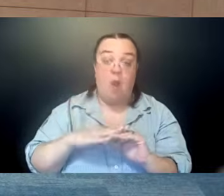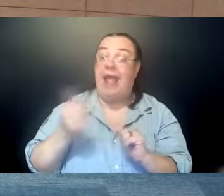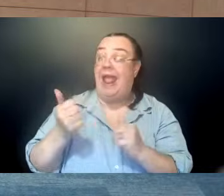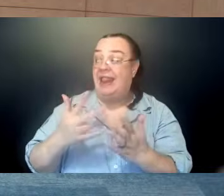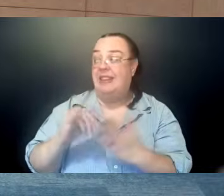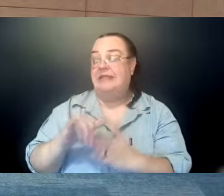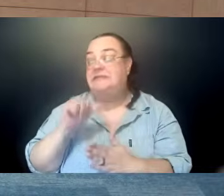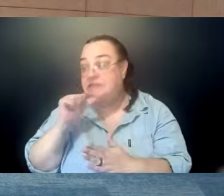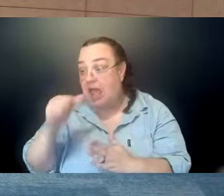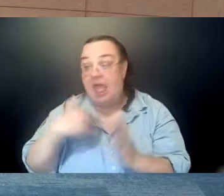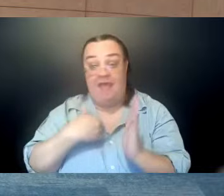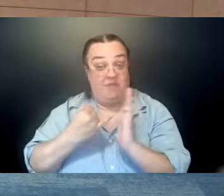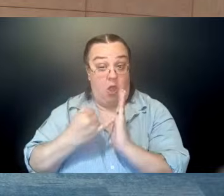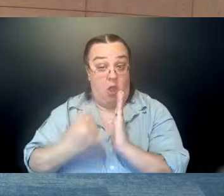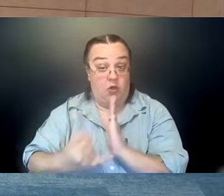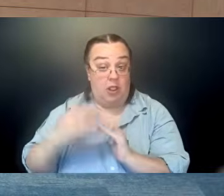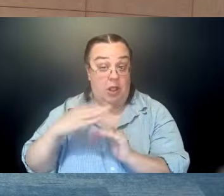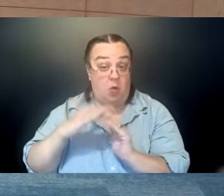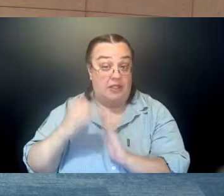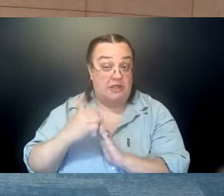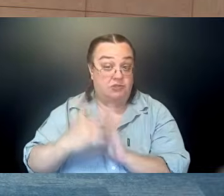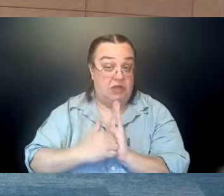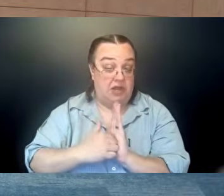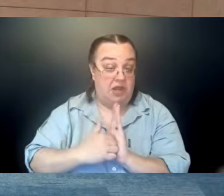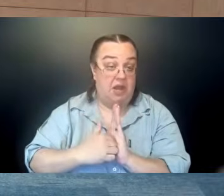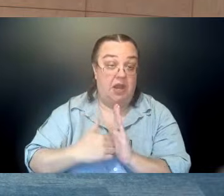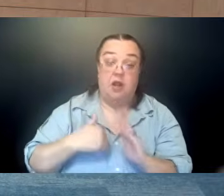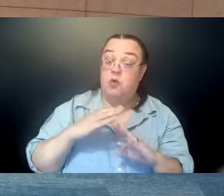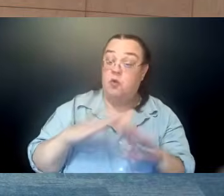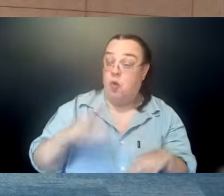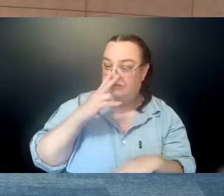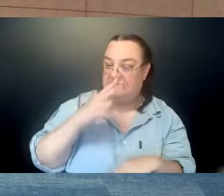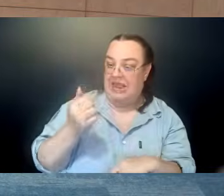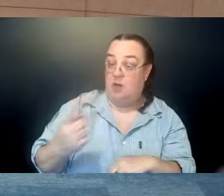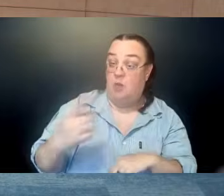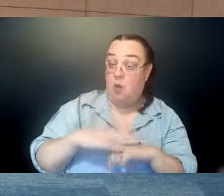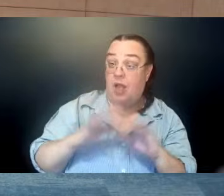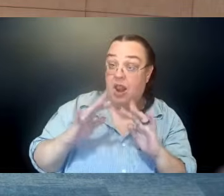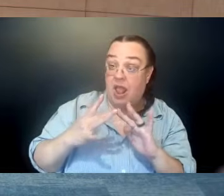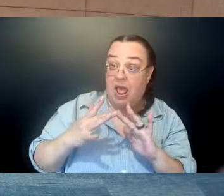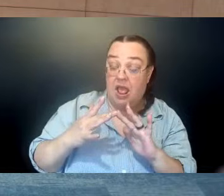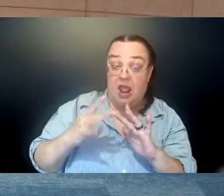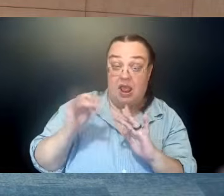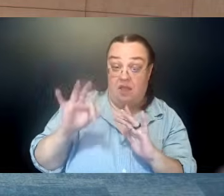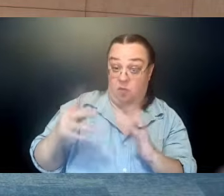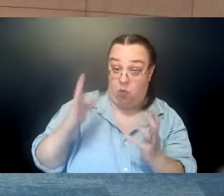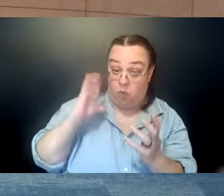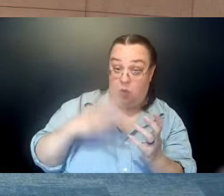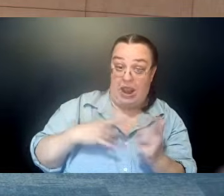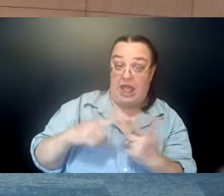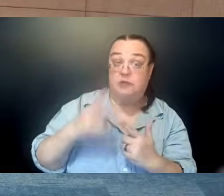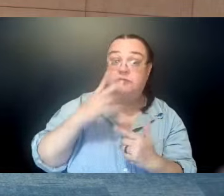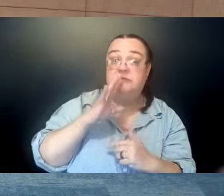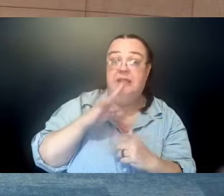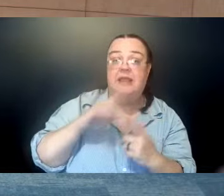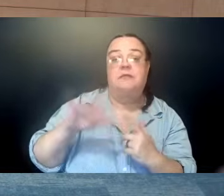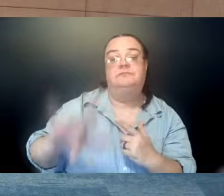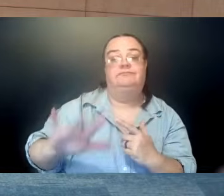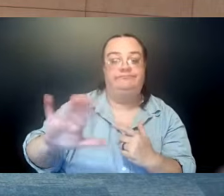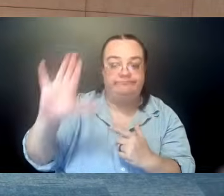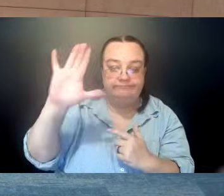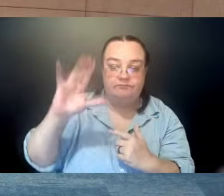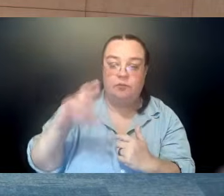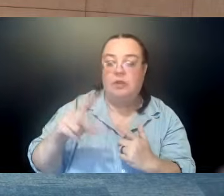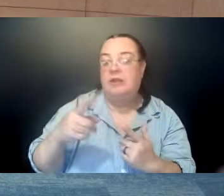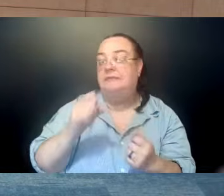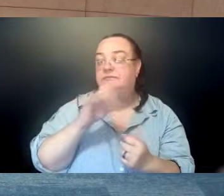underlined on the agenda? And I don't see anyone online. If you would like to speak, please put your hand up or shout it